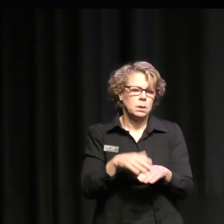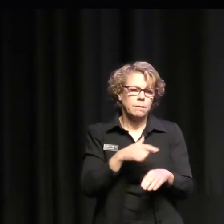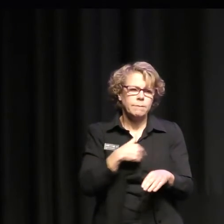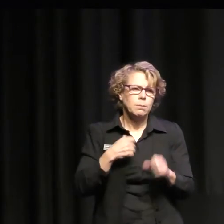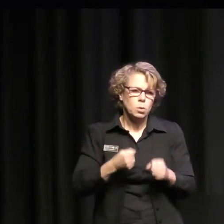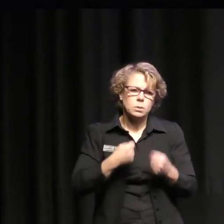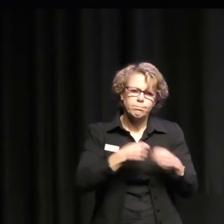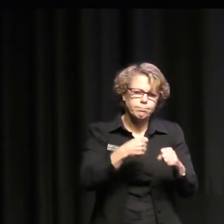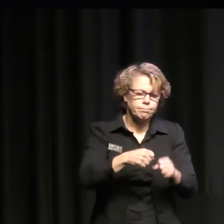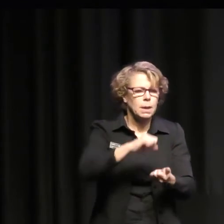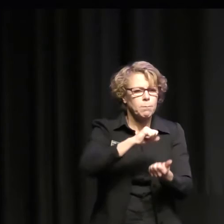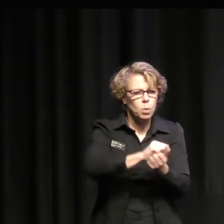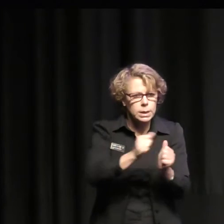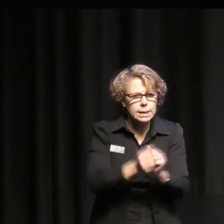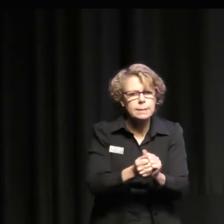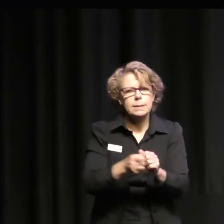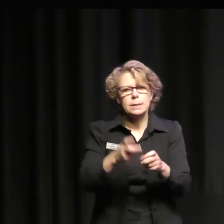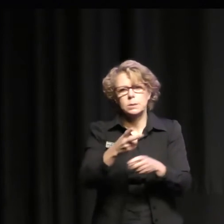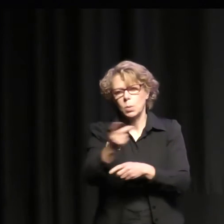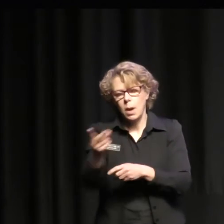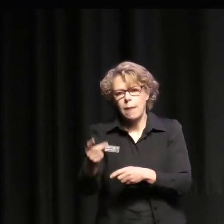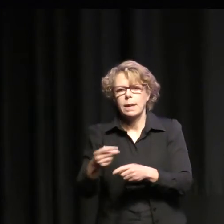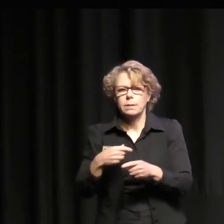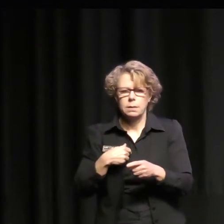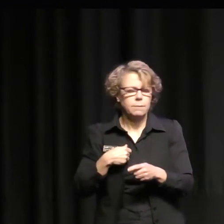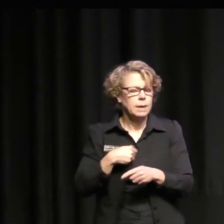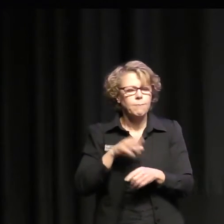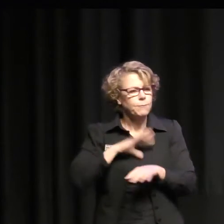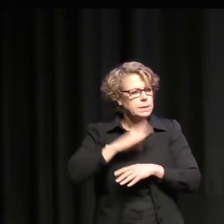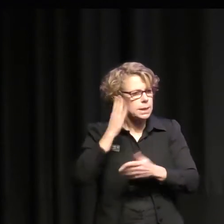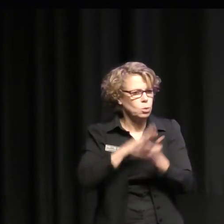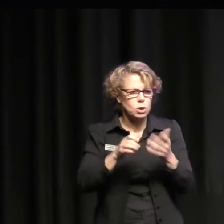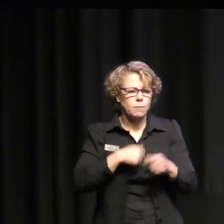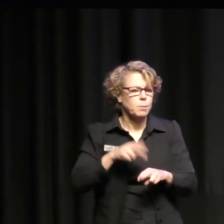context of what's happening at the moment. No excuse.